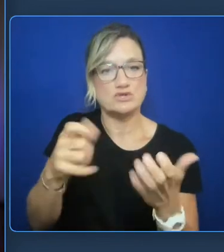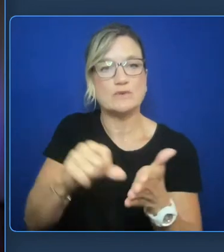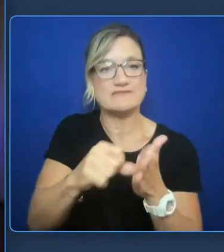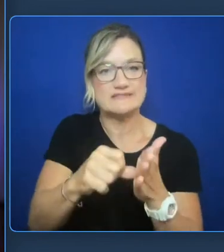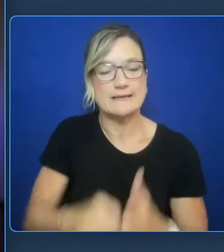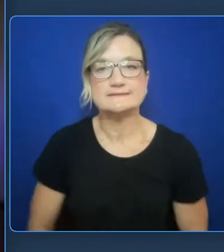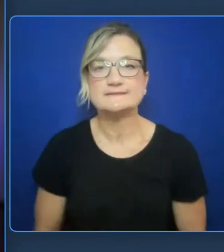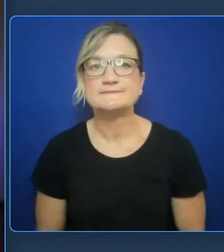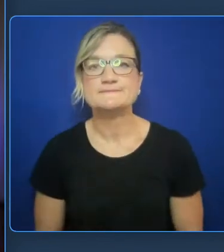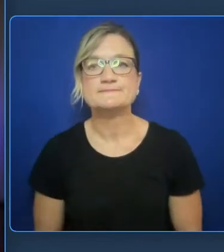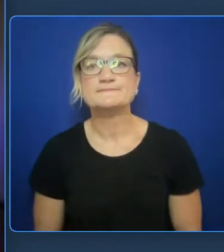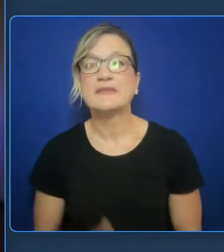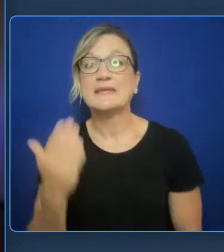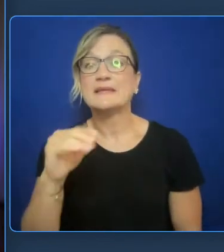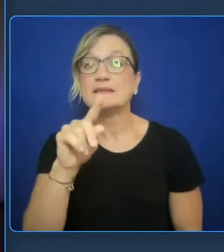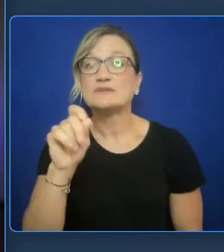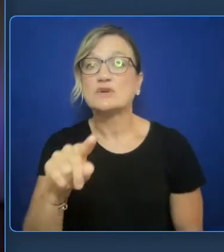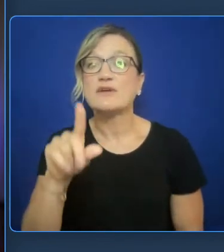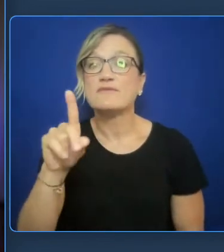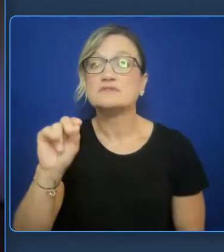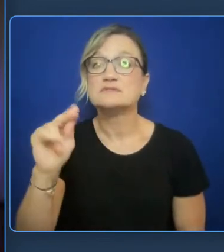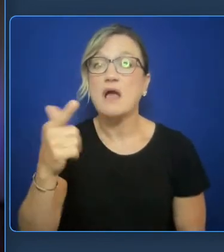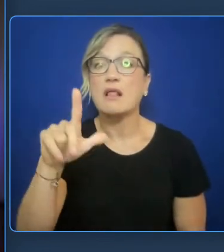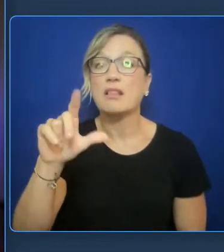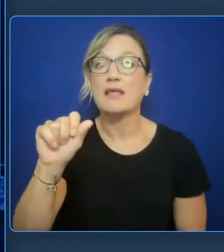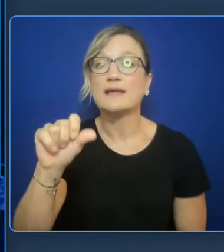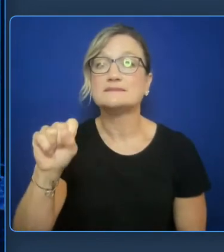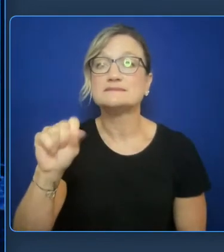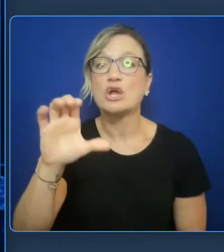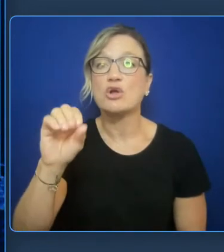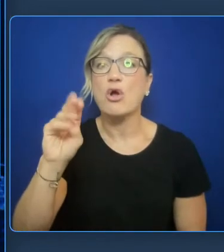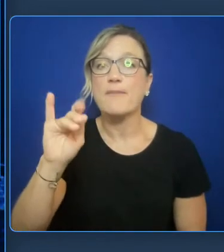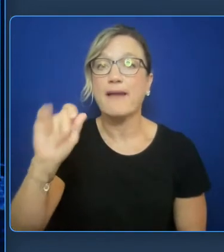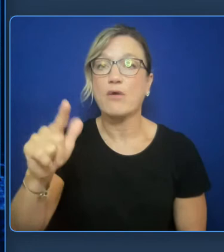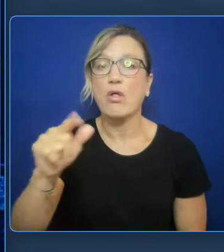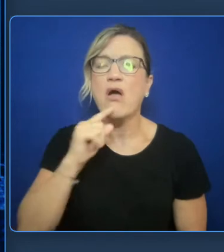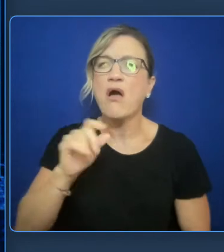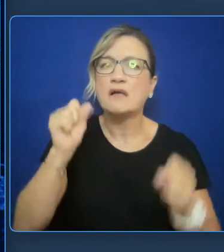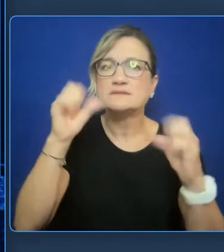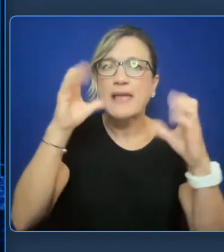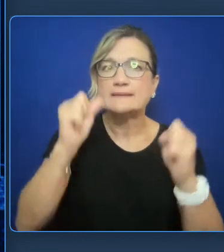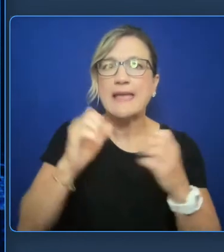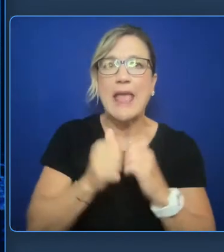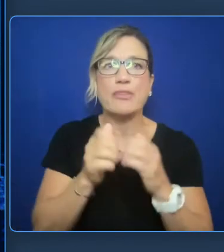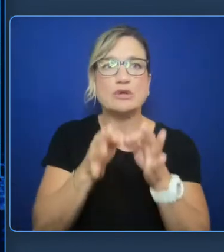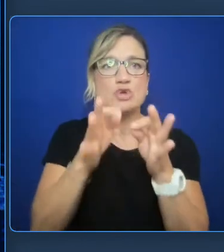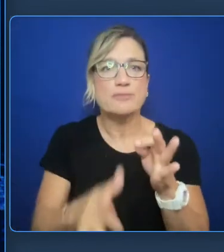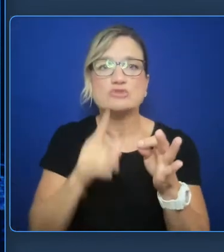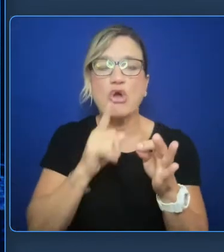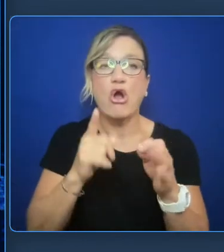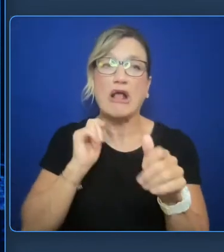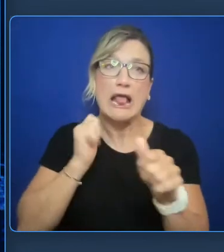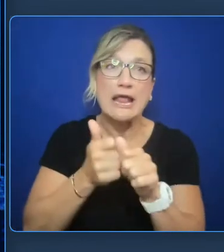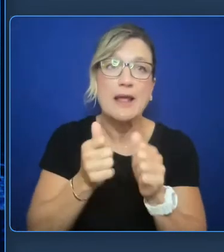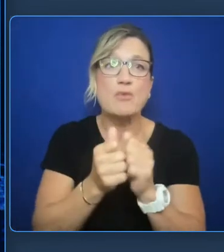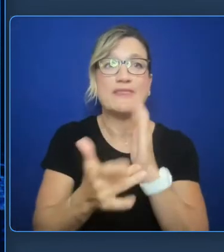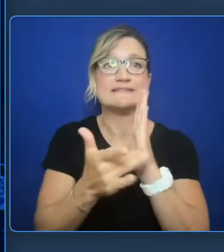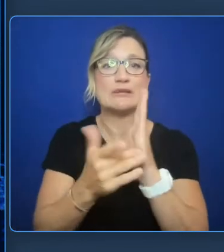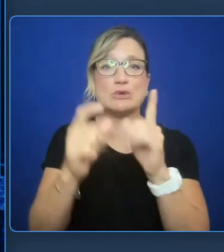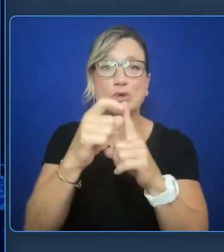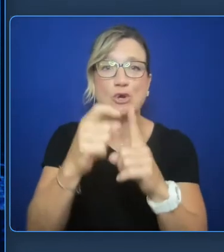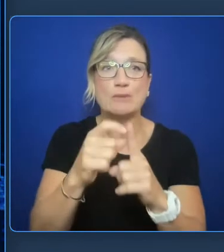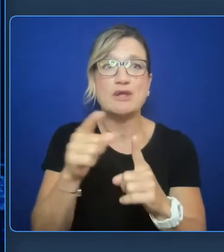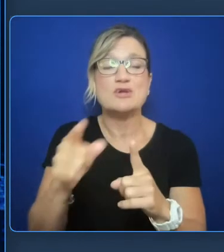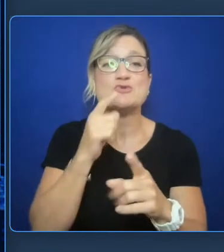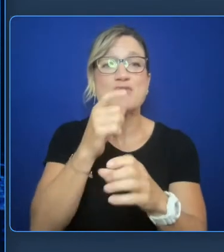Next question. Next one in from Douglas Carmichael. It's amazing how the interpreters are getting up with the technical terms. Did